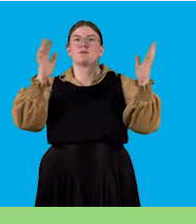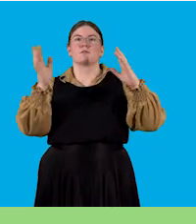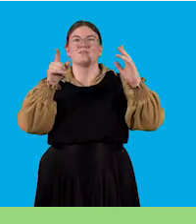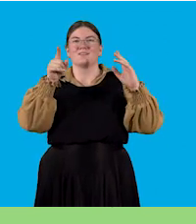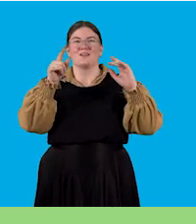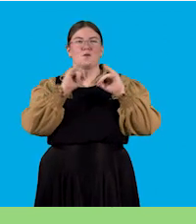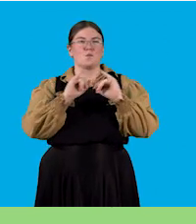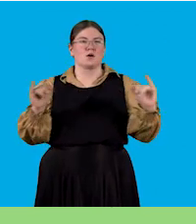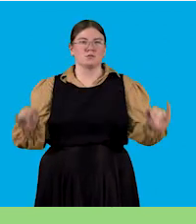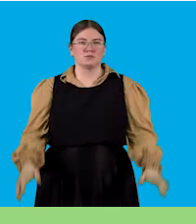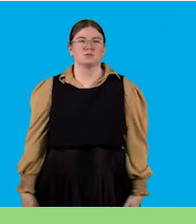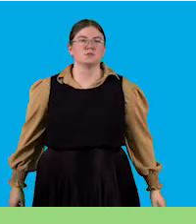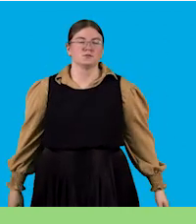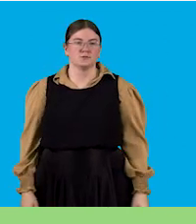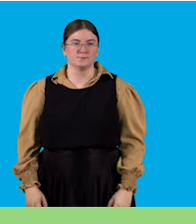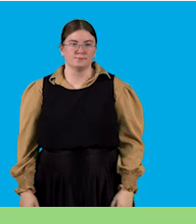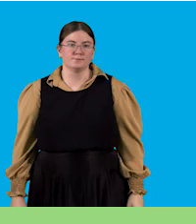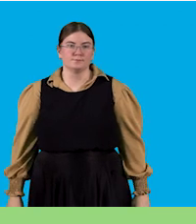pollution.